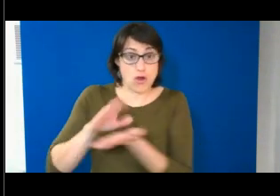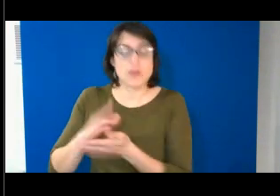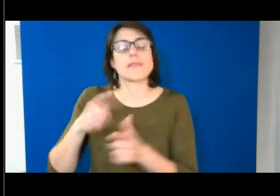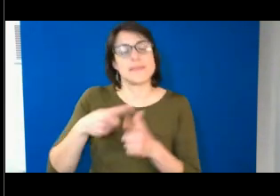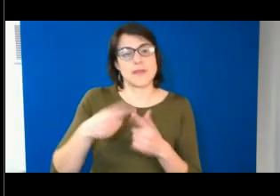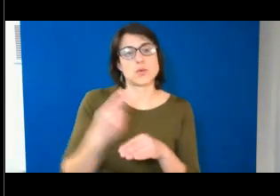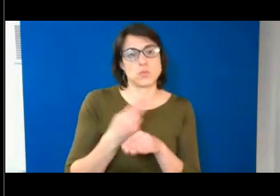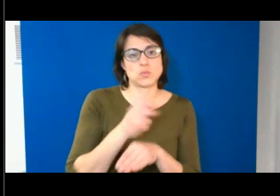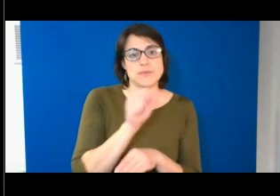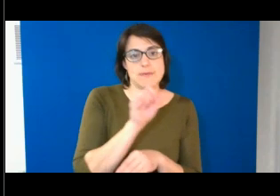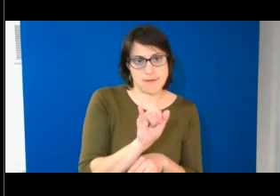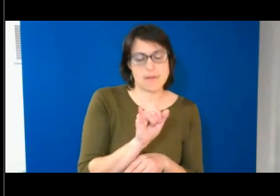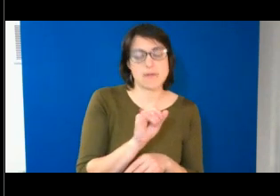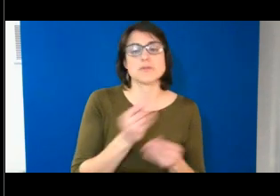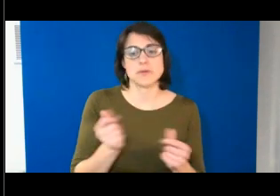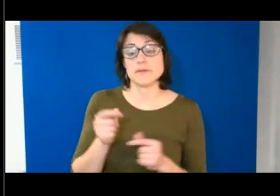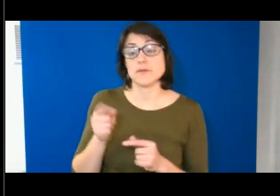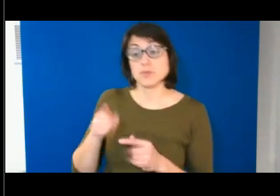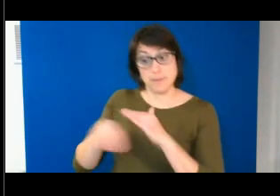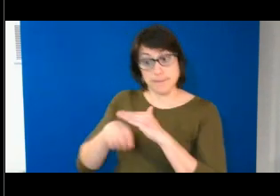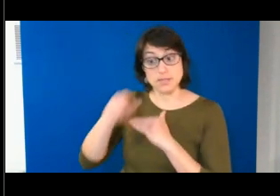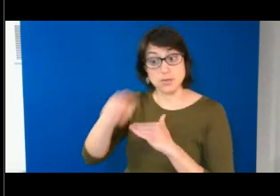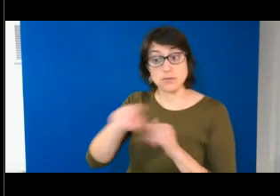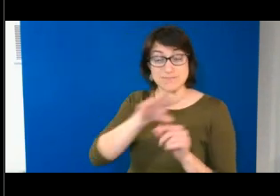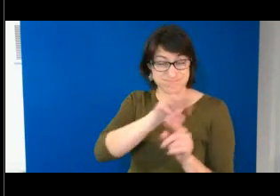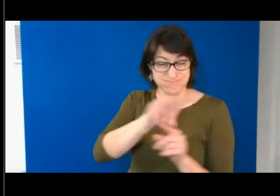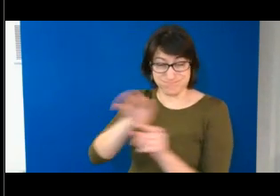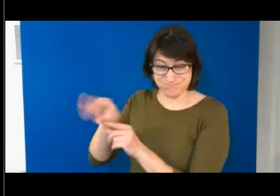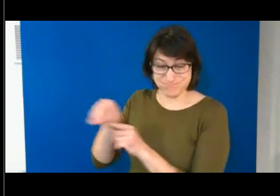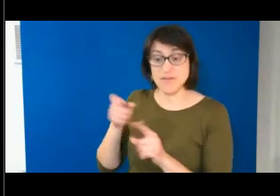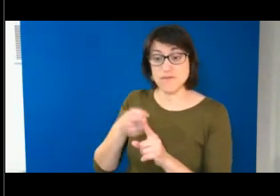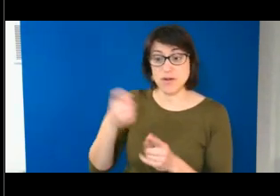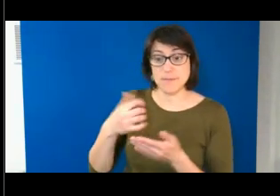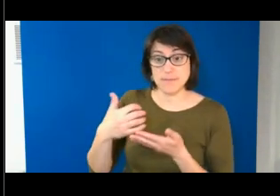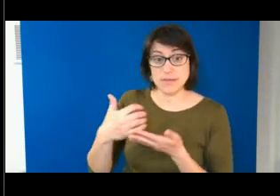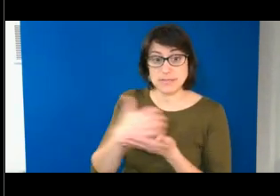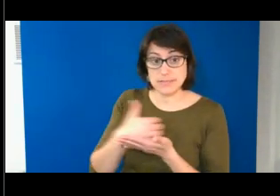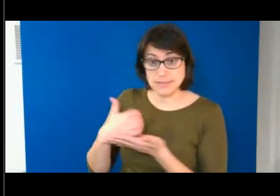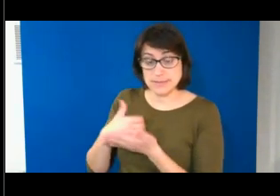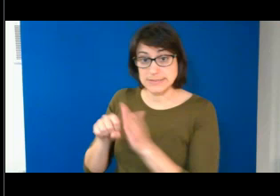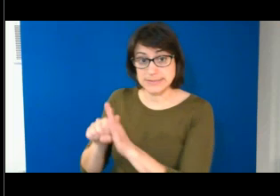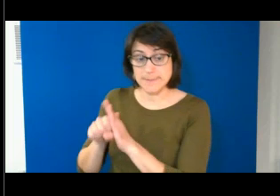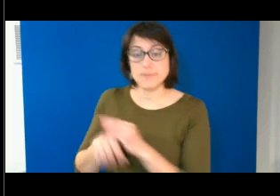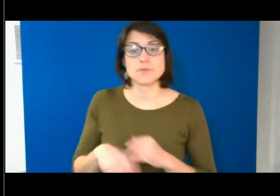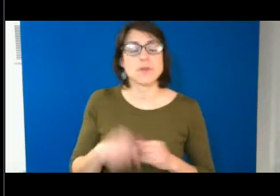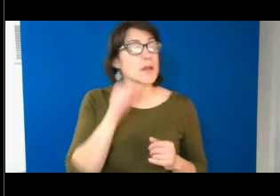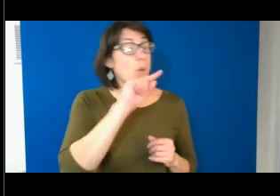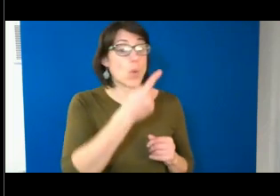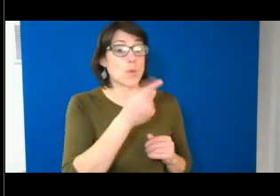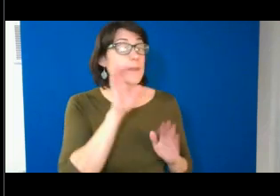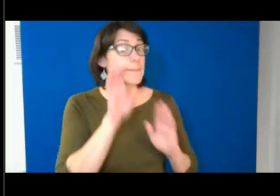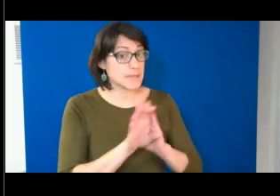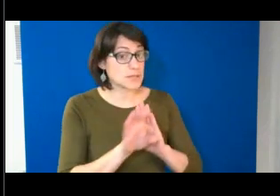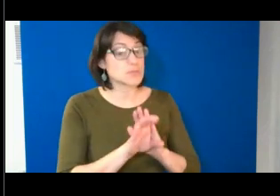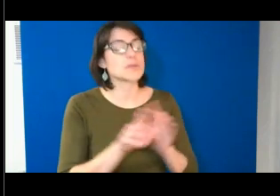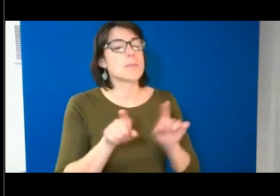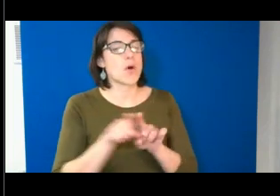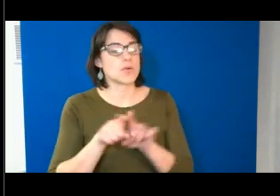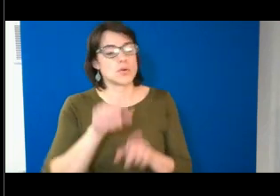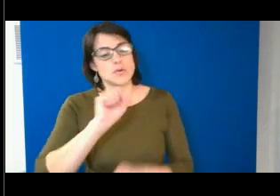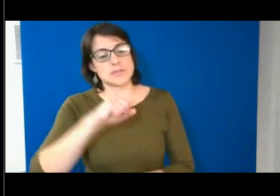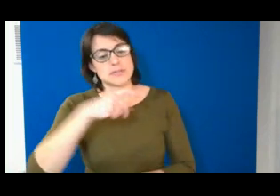lot of pictures from the samples that they collect, and then you use that. Not only pictures, but also the spectra. Basically,